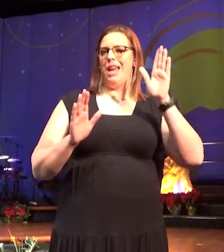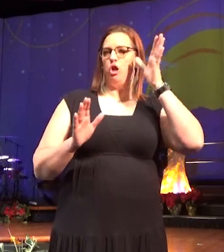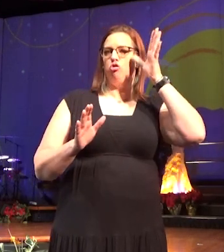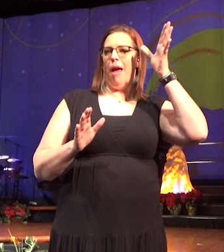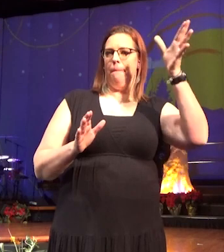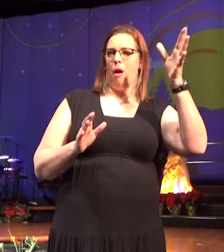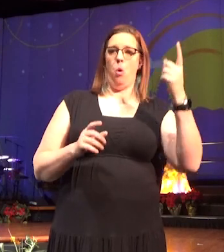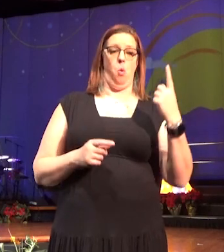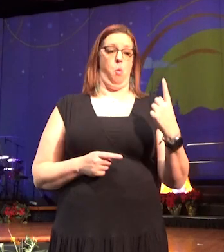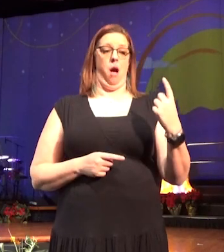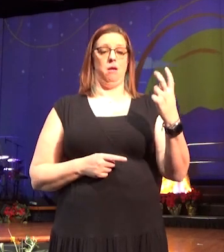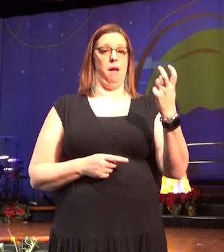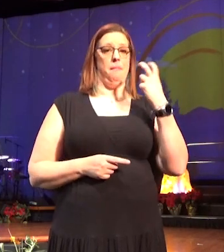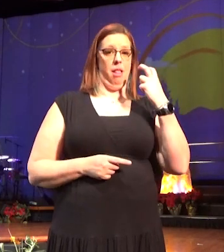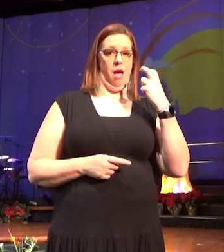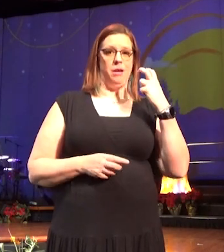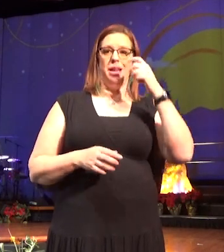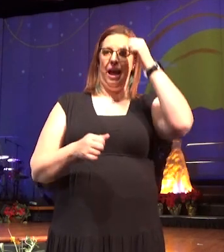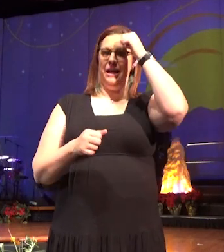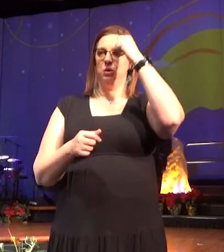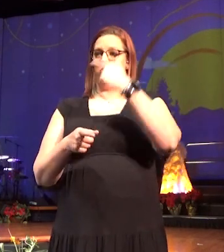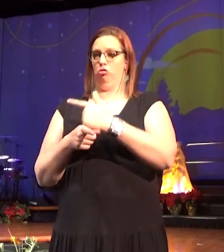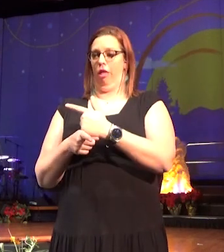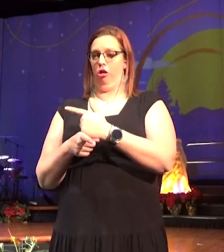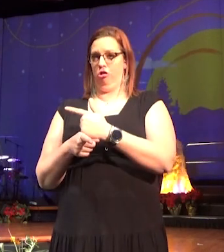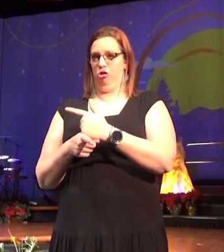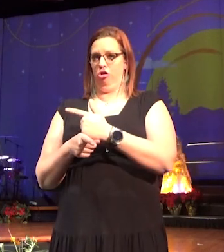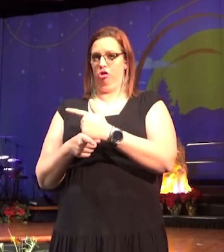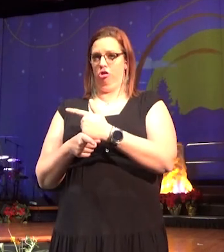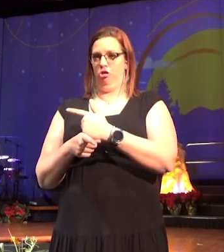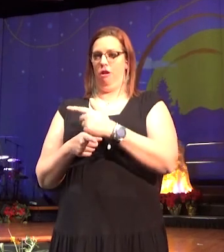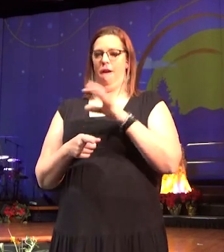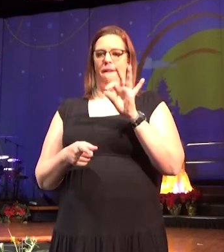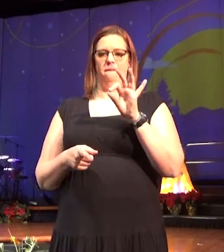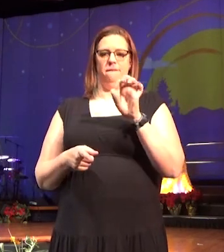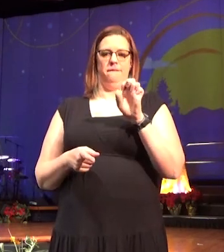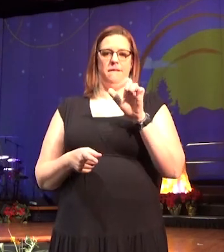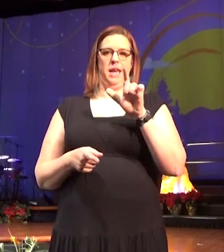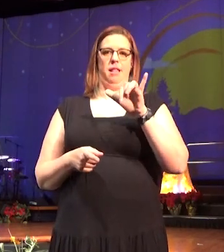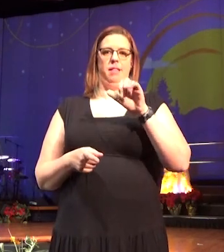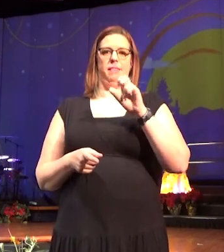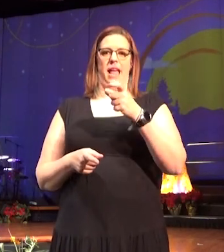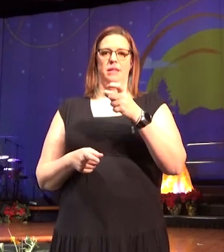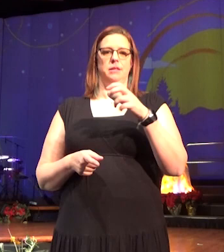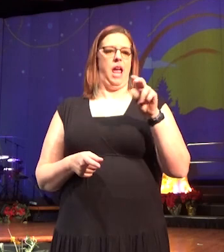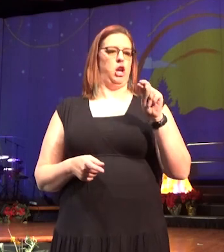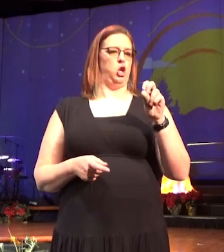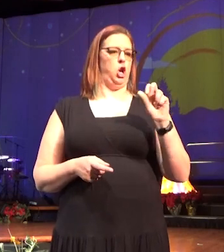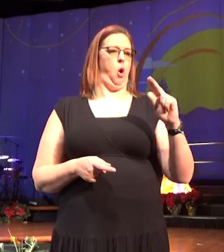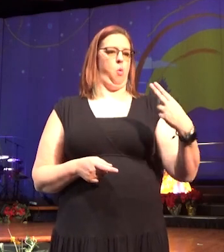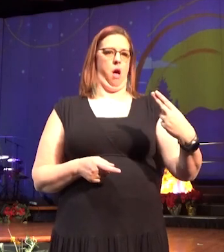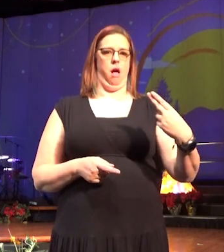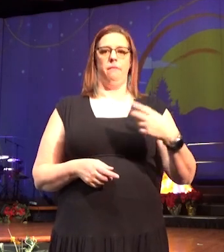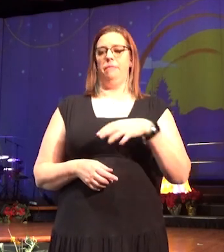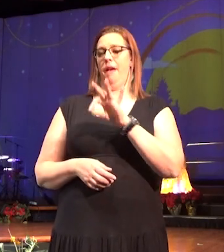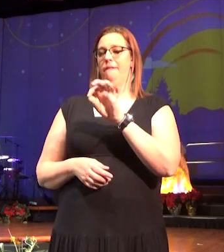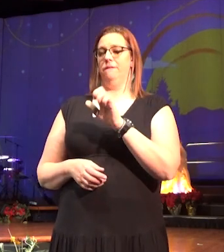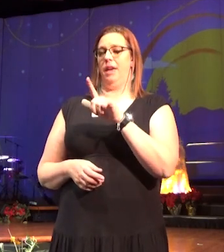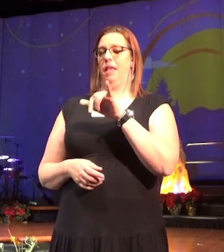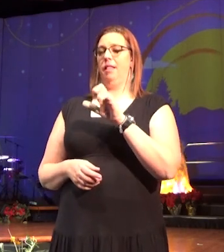was blind and his brother, Felix and Noah has horns. Felix kills pretty